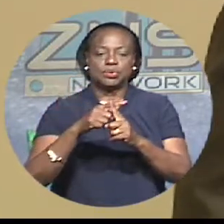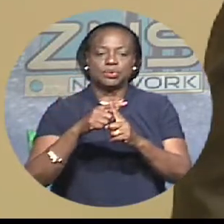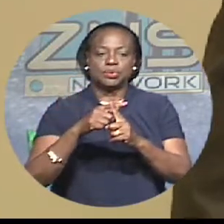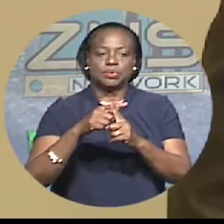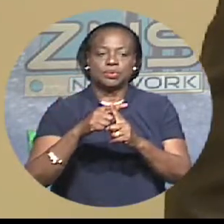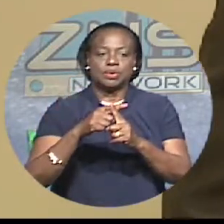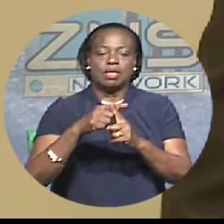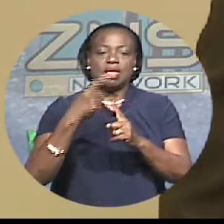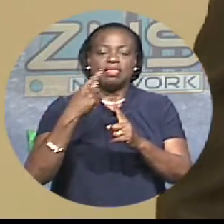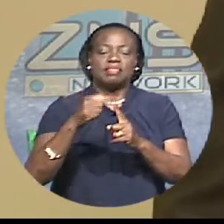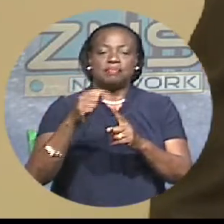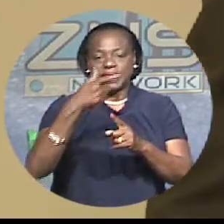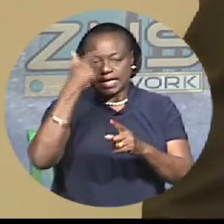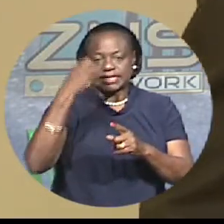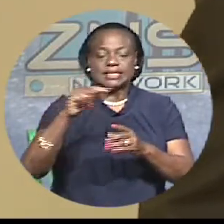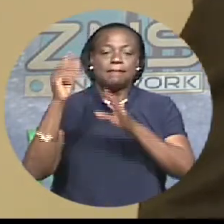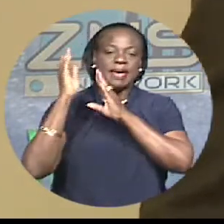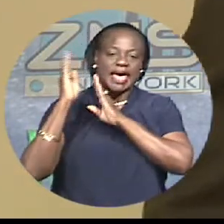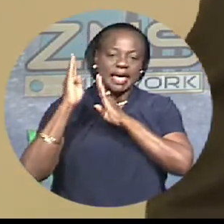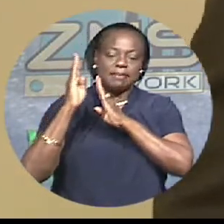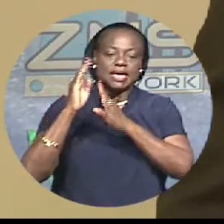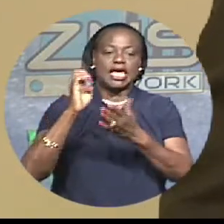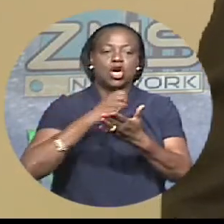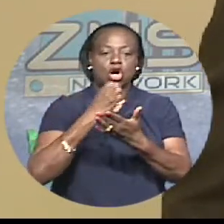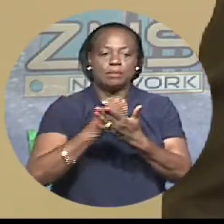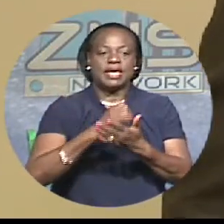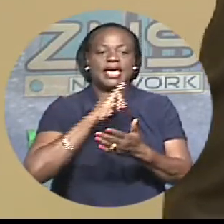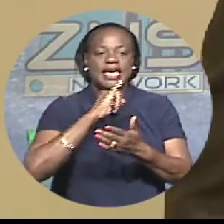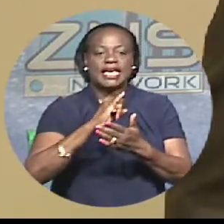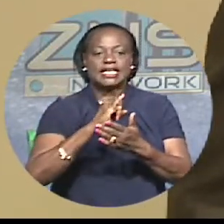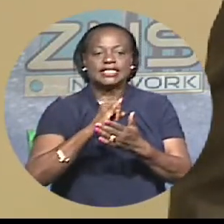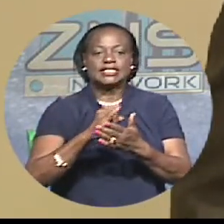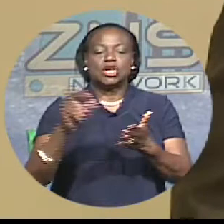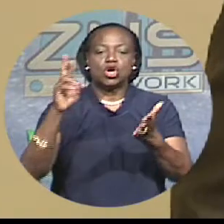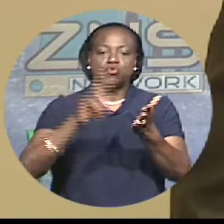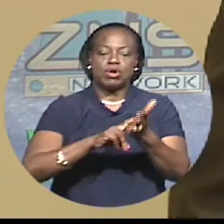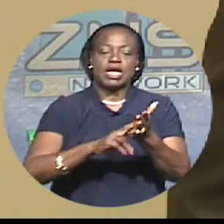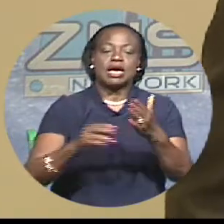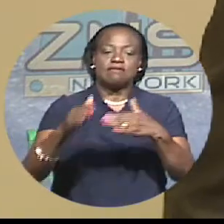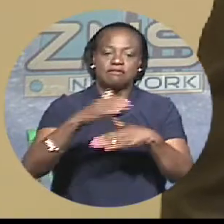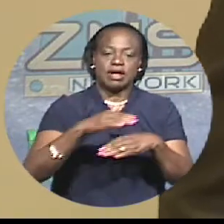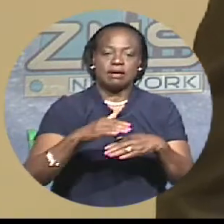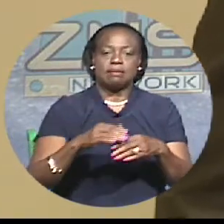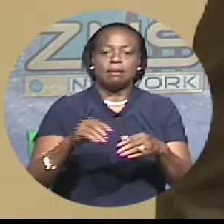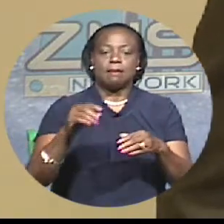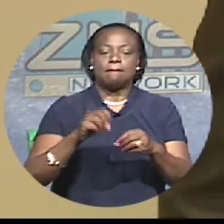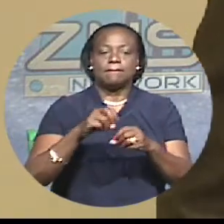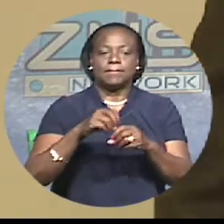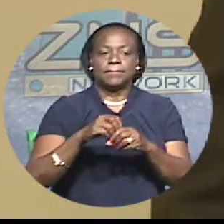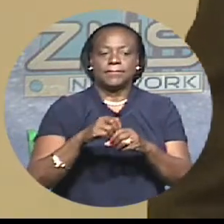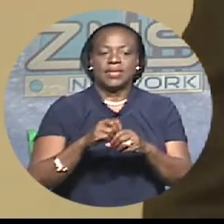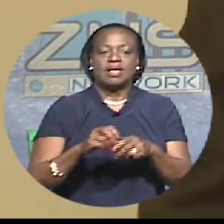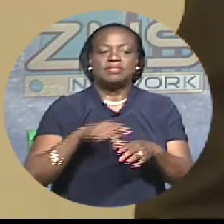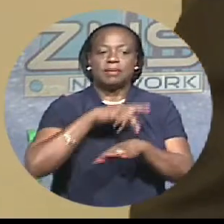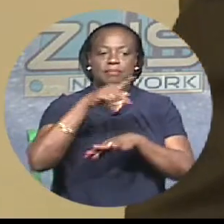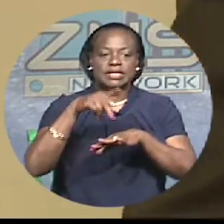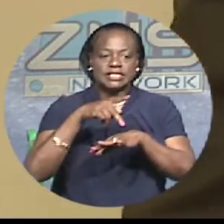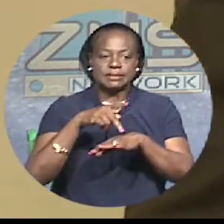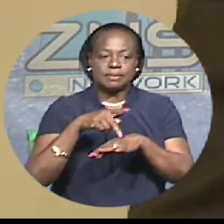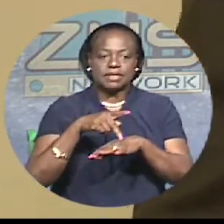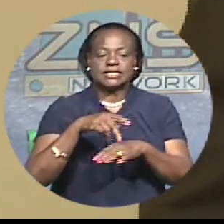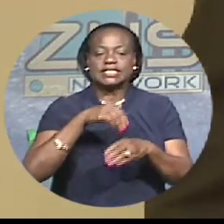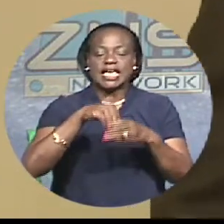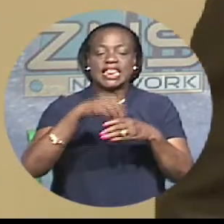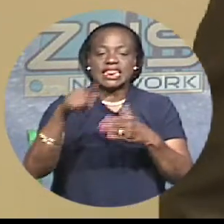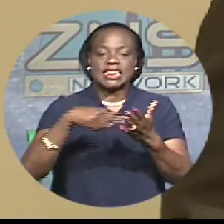that the Bahamian economy is recovering. The principals in this business are demonstrating their